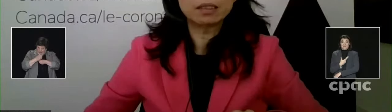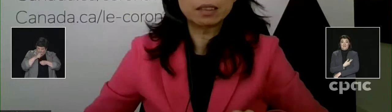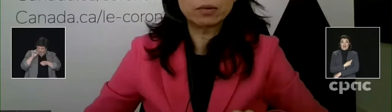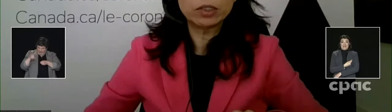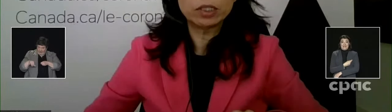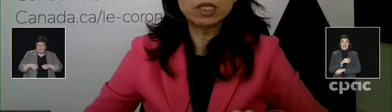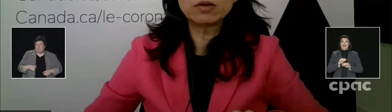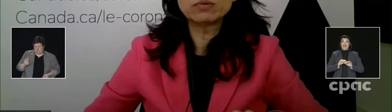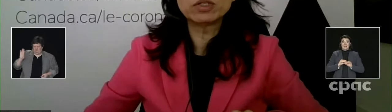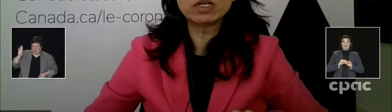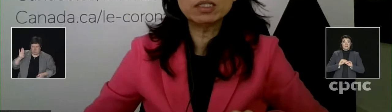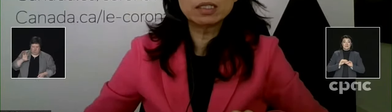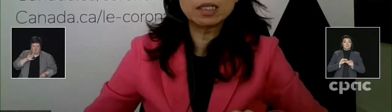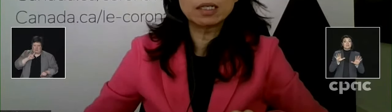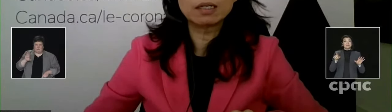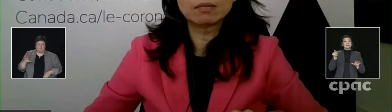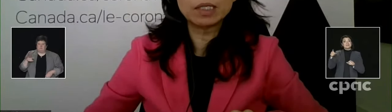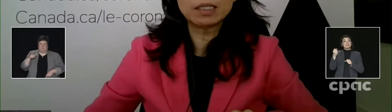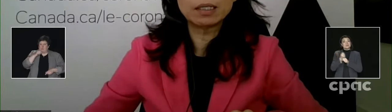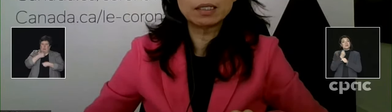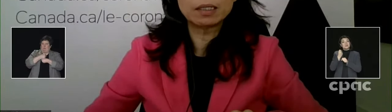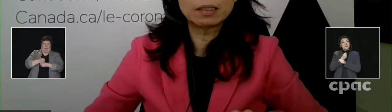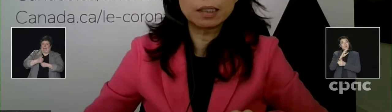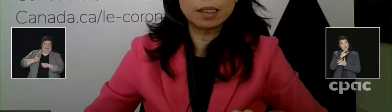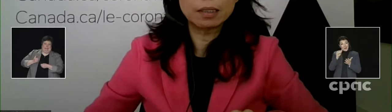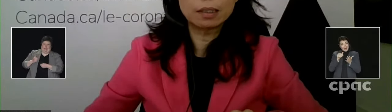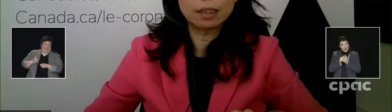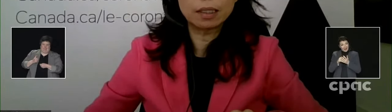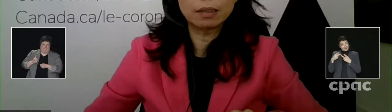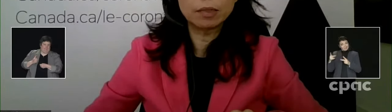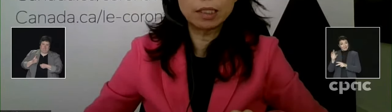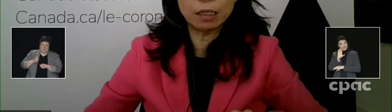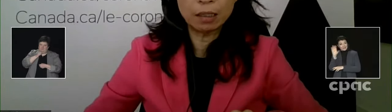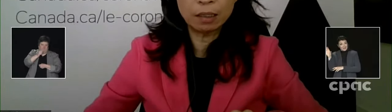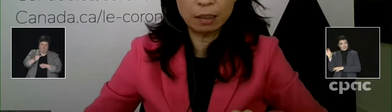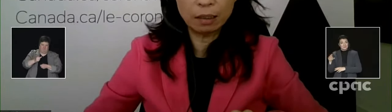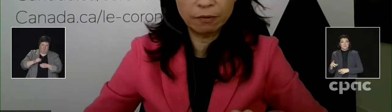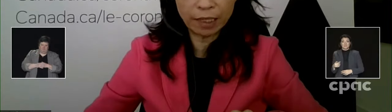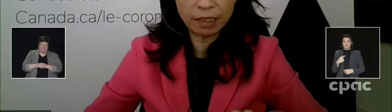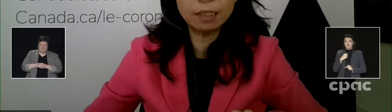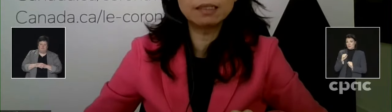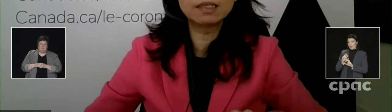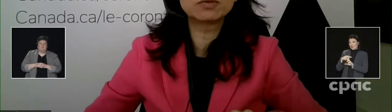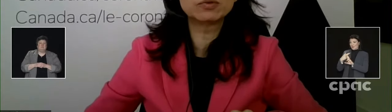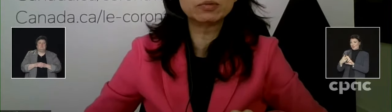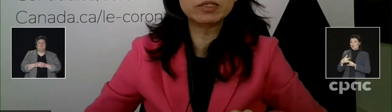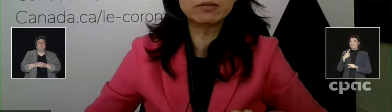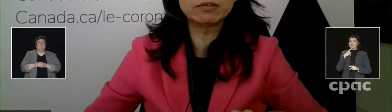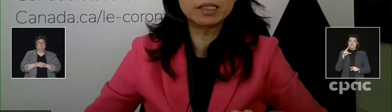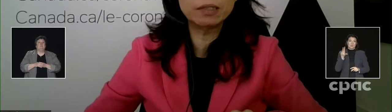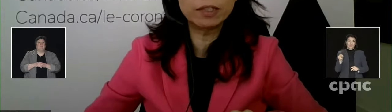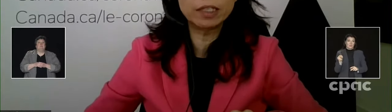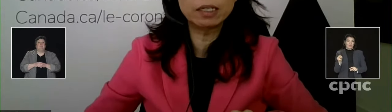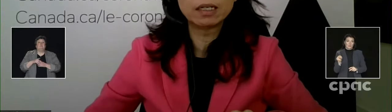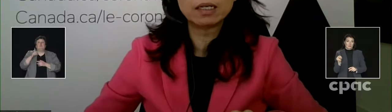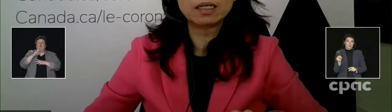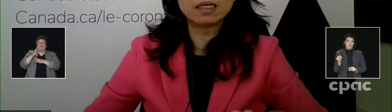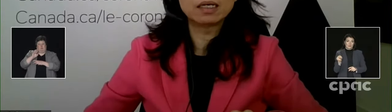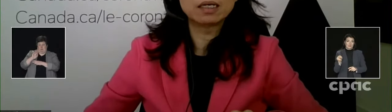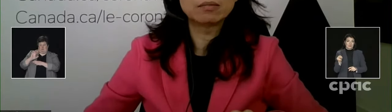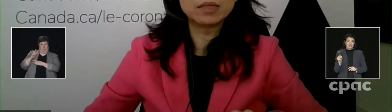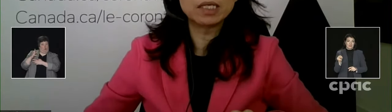I can answer that question. No, it would not. It is the vaccine that we will be